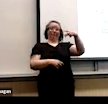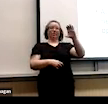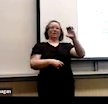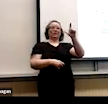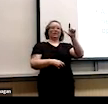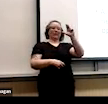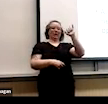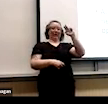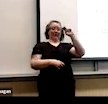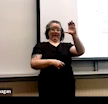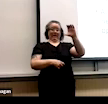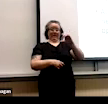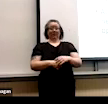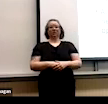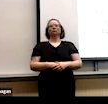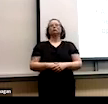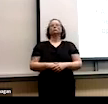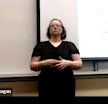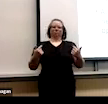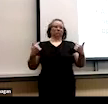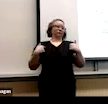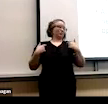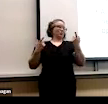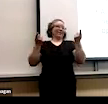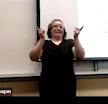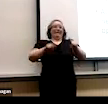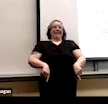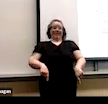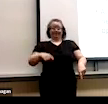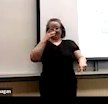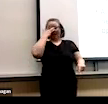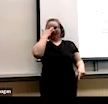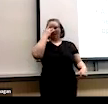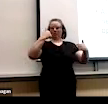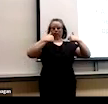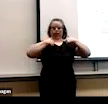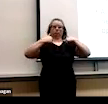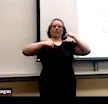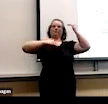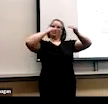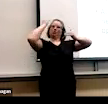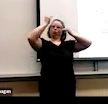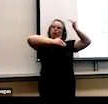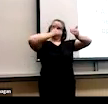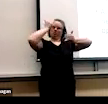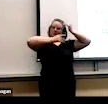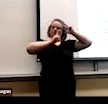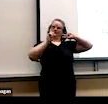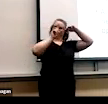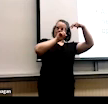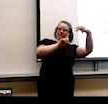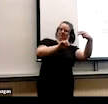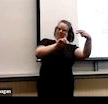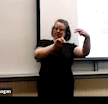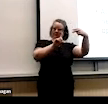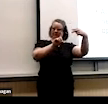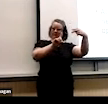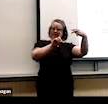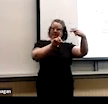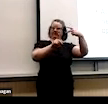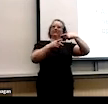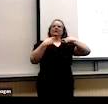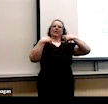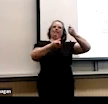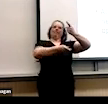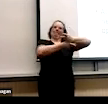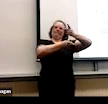I'm the only adult provider that patients see when they're there that day. So they see all their other pediatric people, whoever they need to see, and they also see me. So they see all their familiar people. I'm the